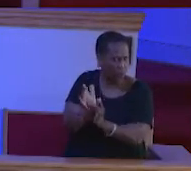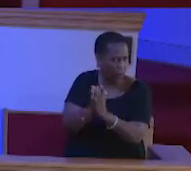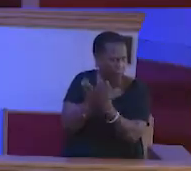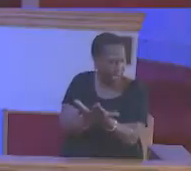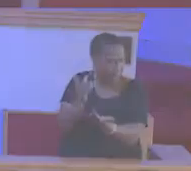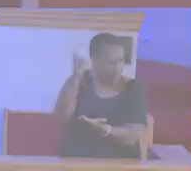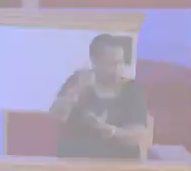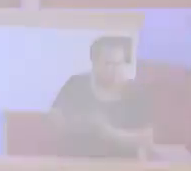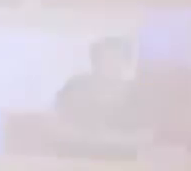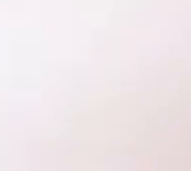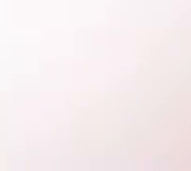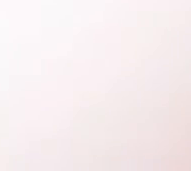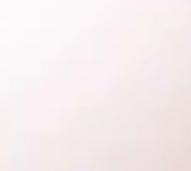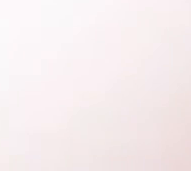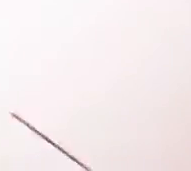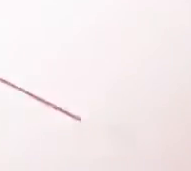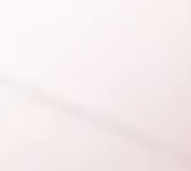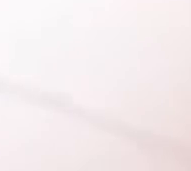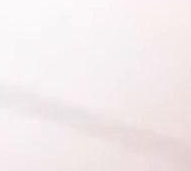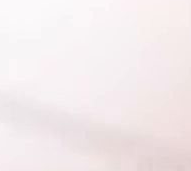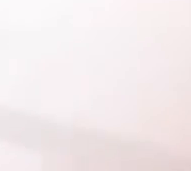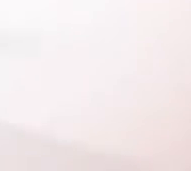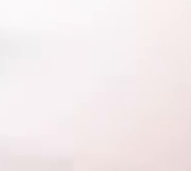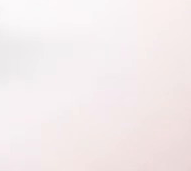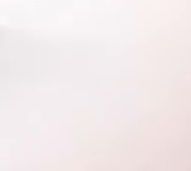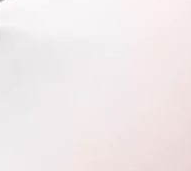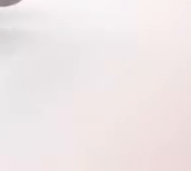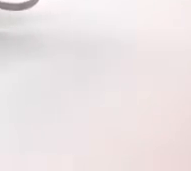prescribes. Today,